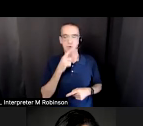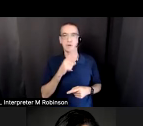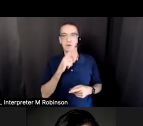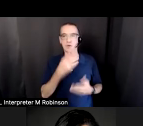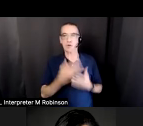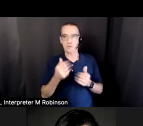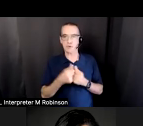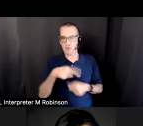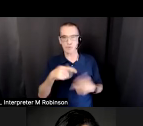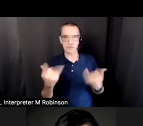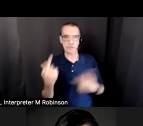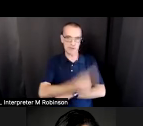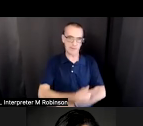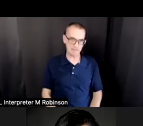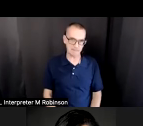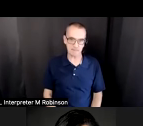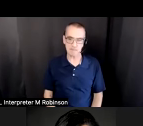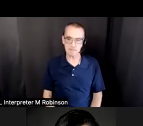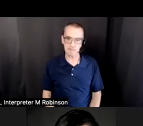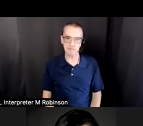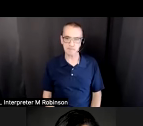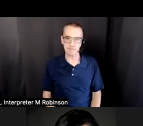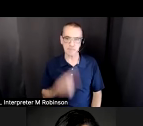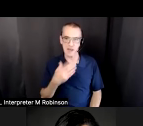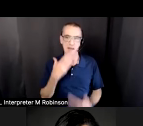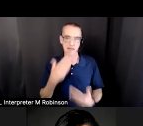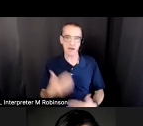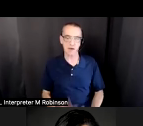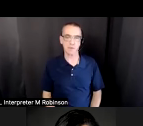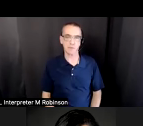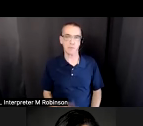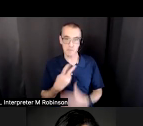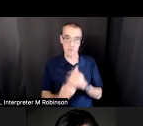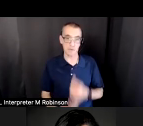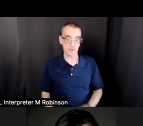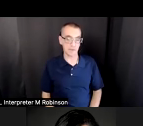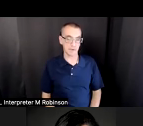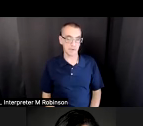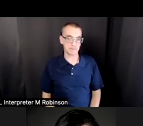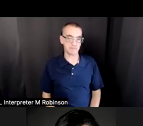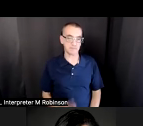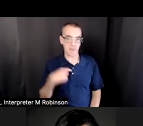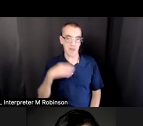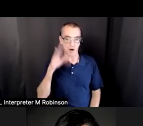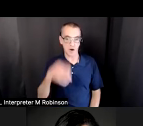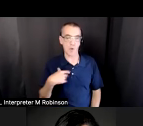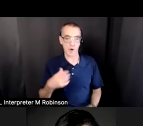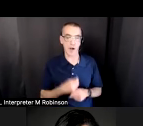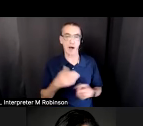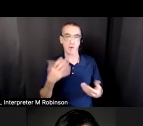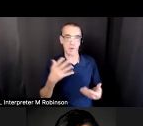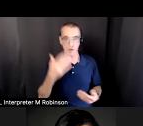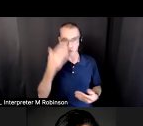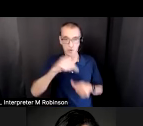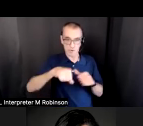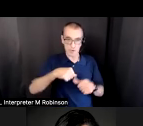today. Thank you both. And so I know we've gotten acquainted a little bit, but